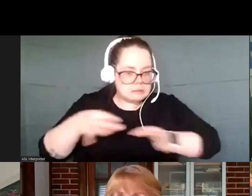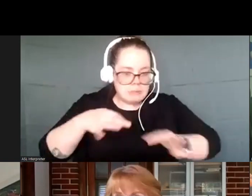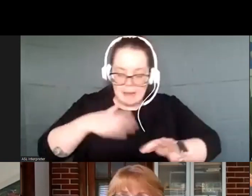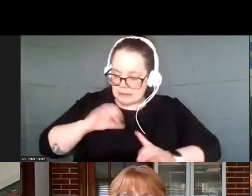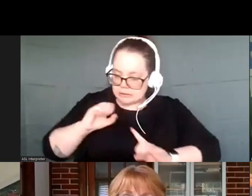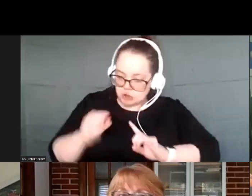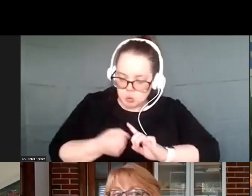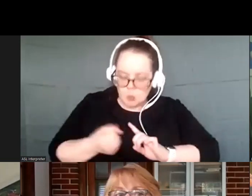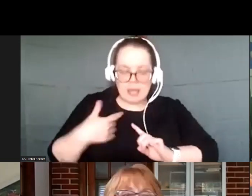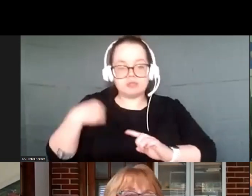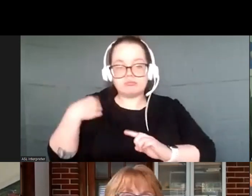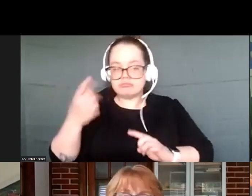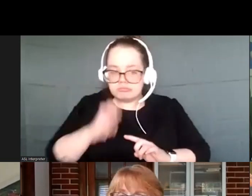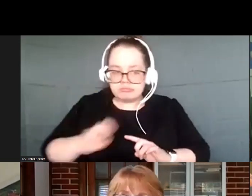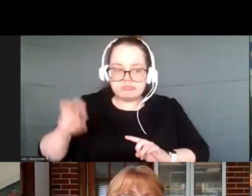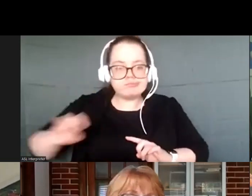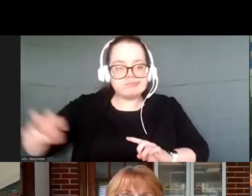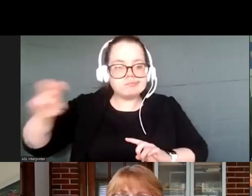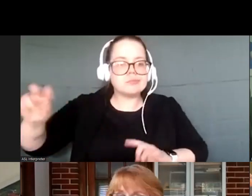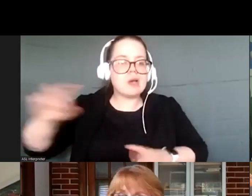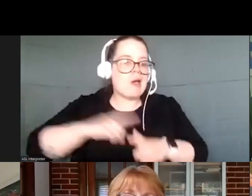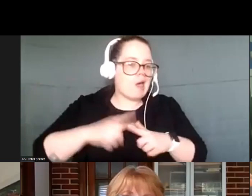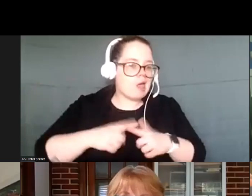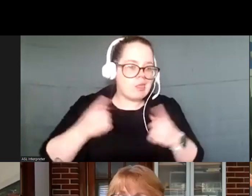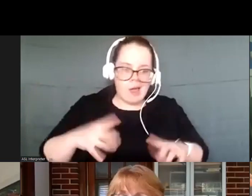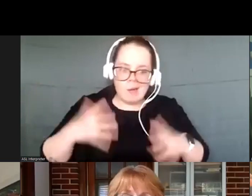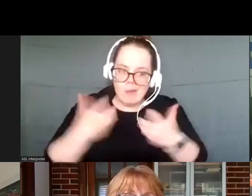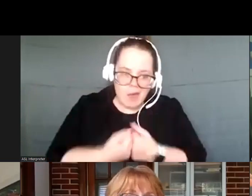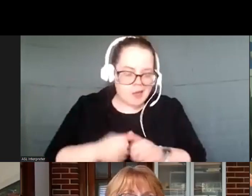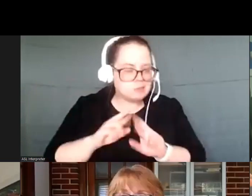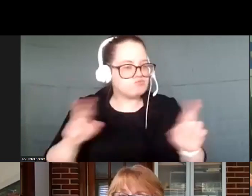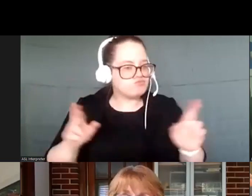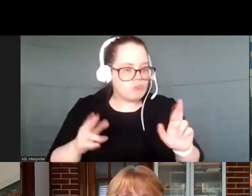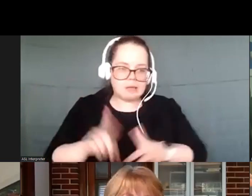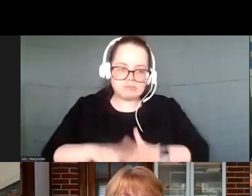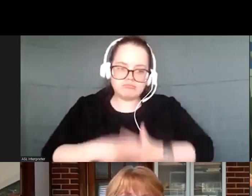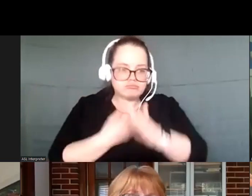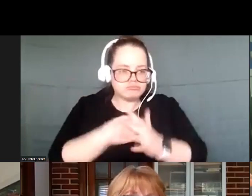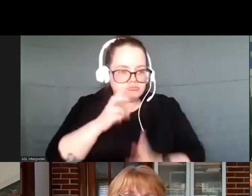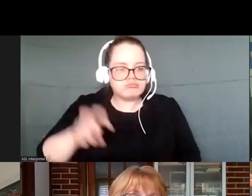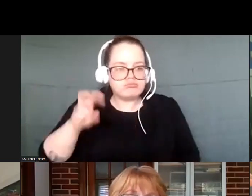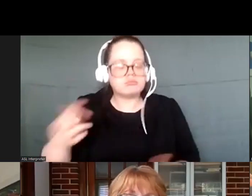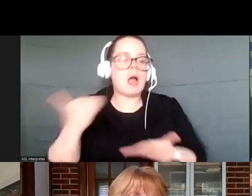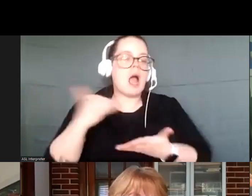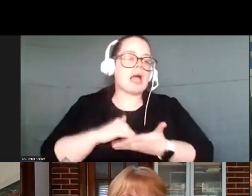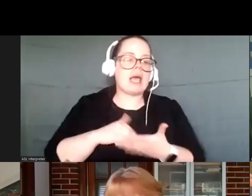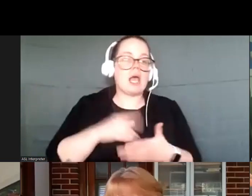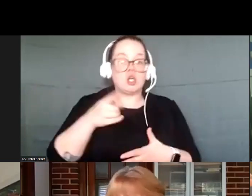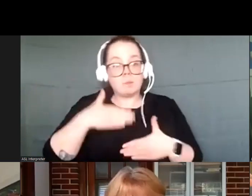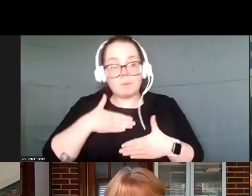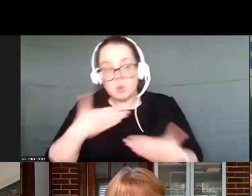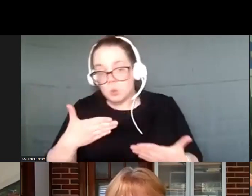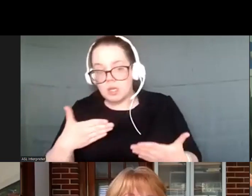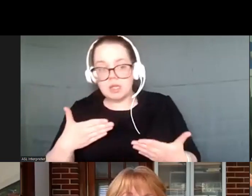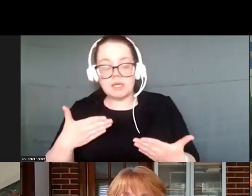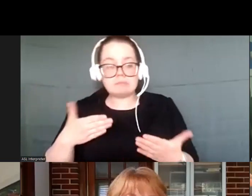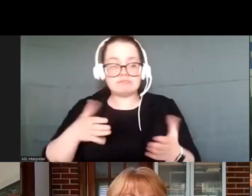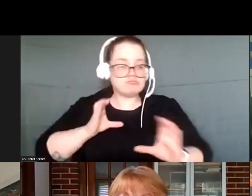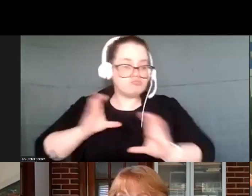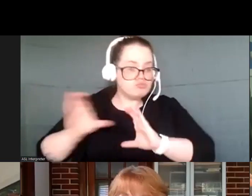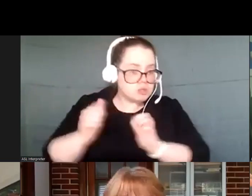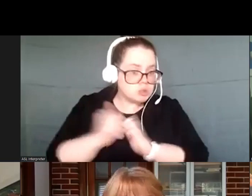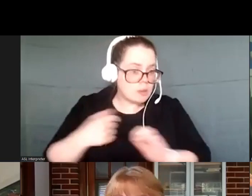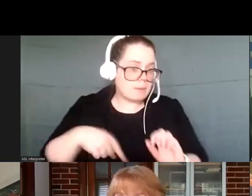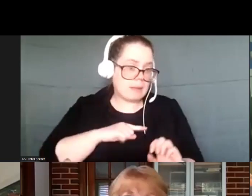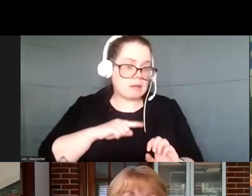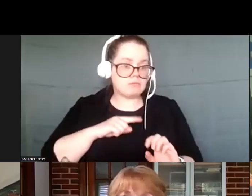been touring at a high level. I had a car accident. I'm ready to get back on the road. Here's, would you be willing to take a conversation? And